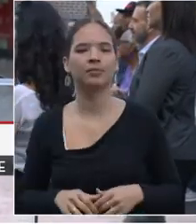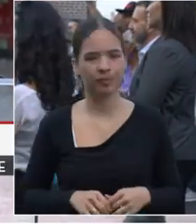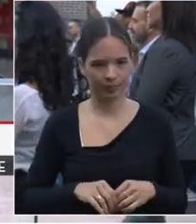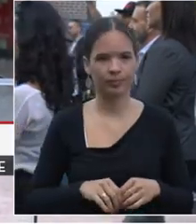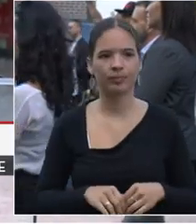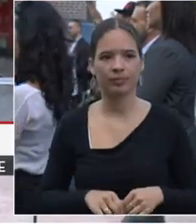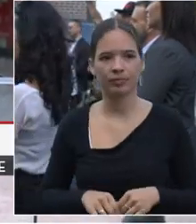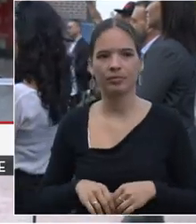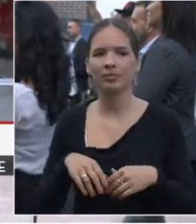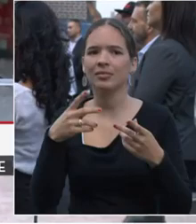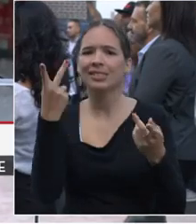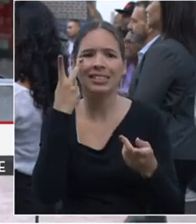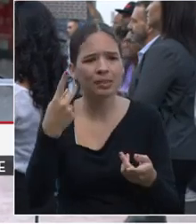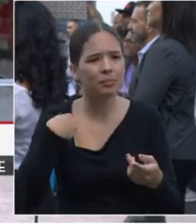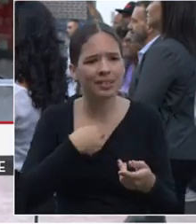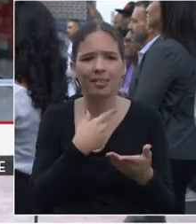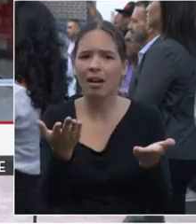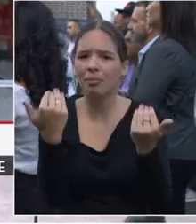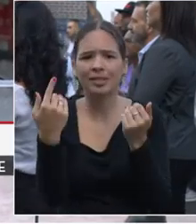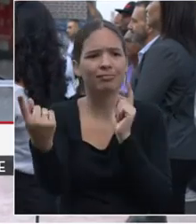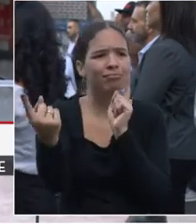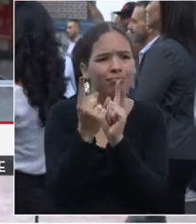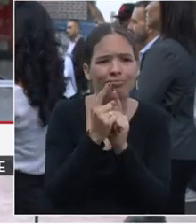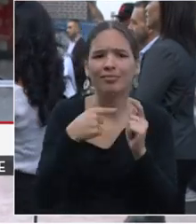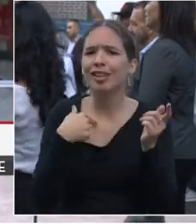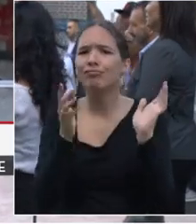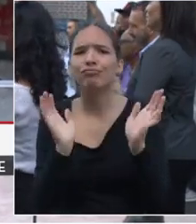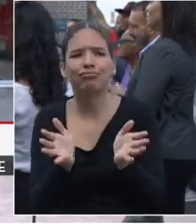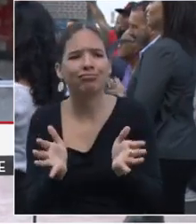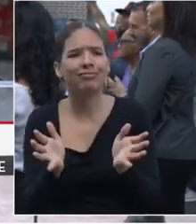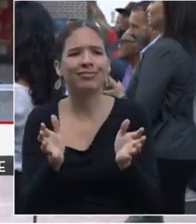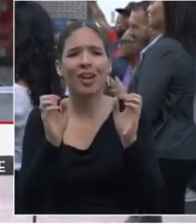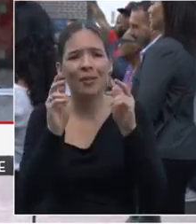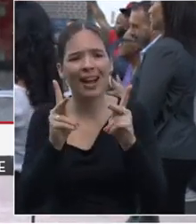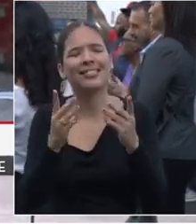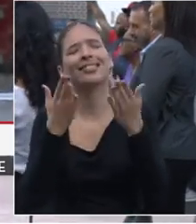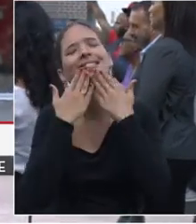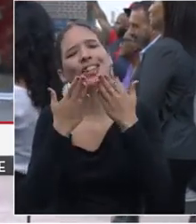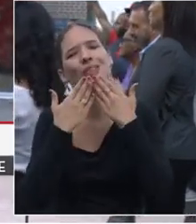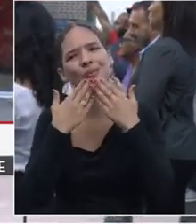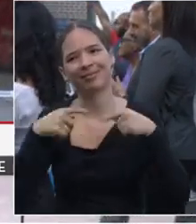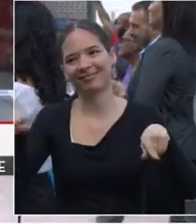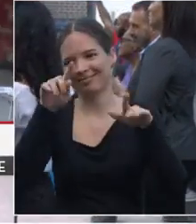me in the store or anything of that nature. Thank you.